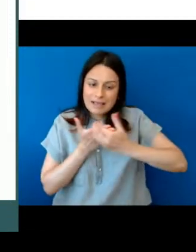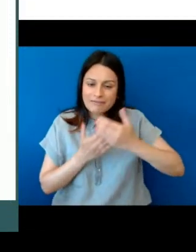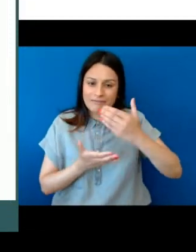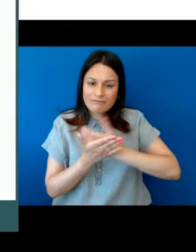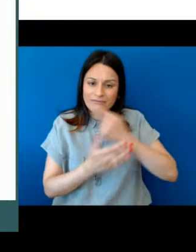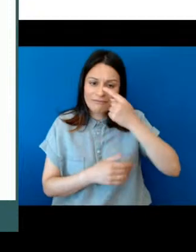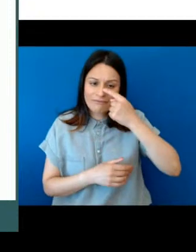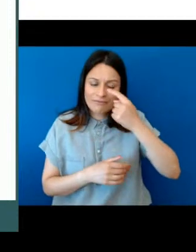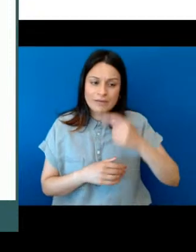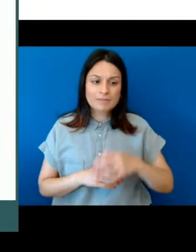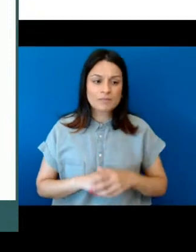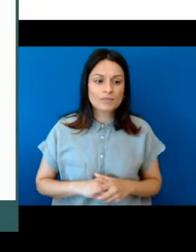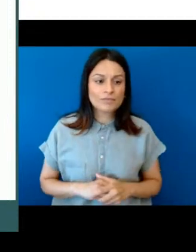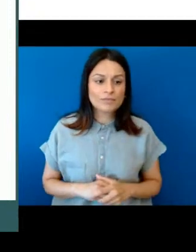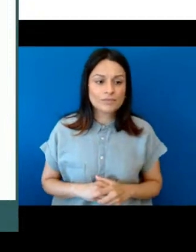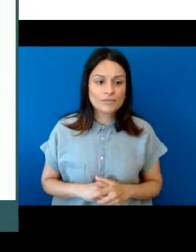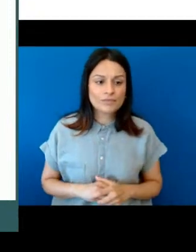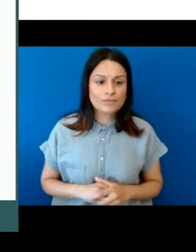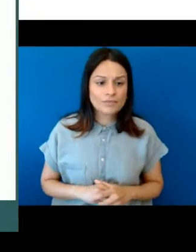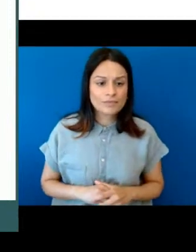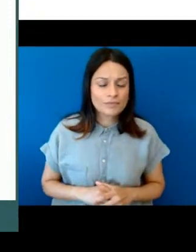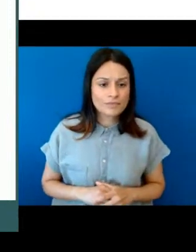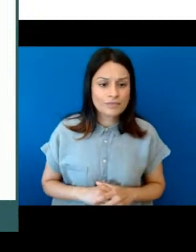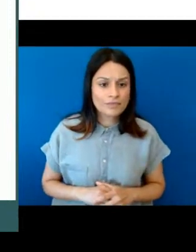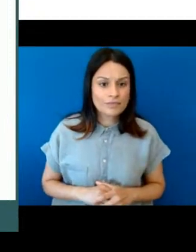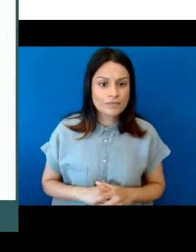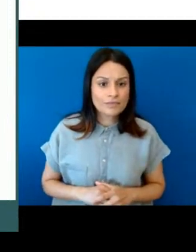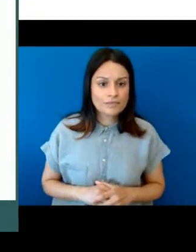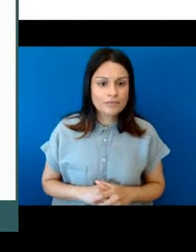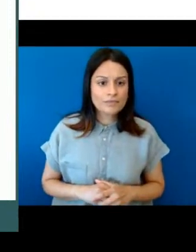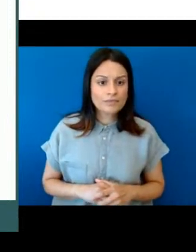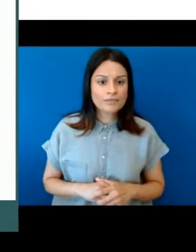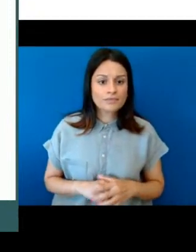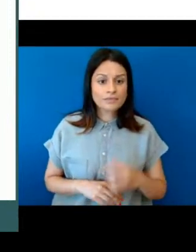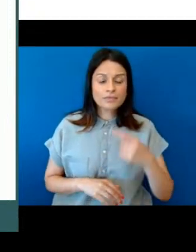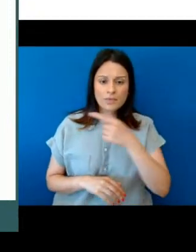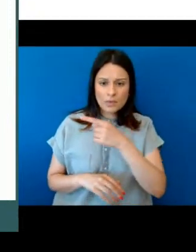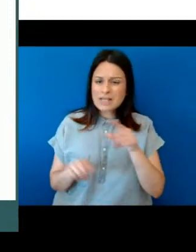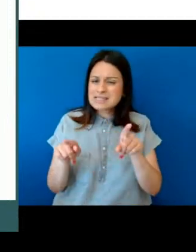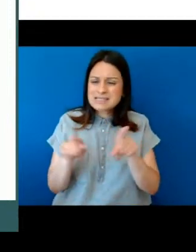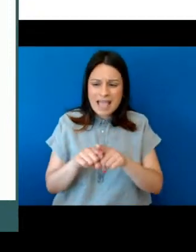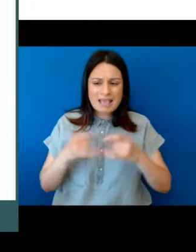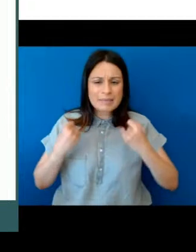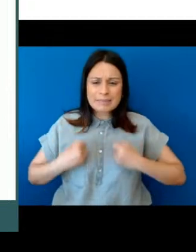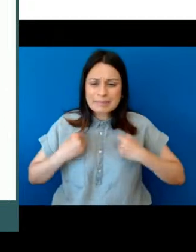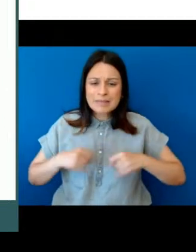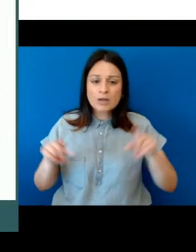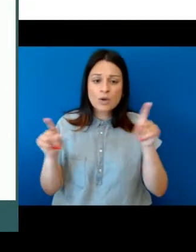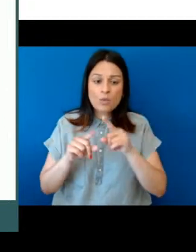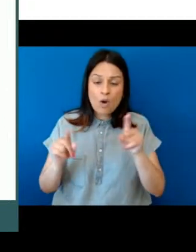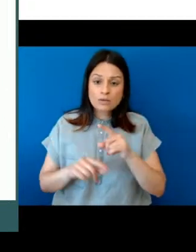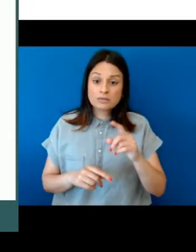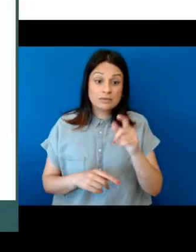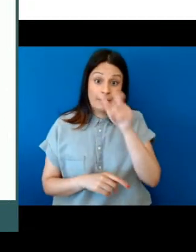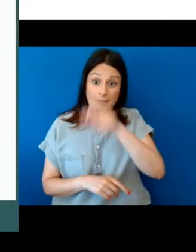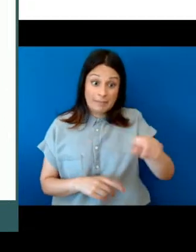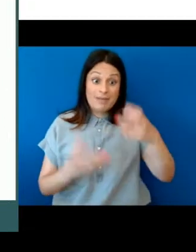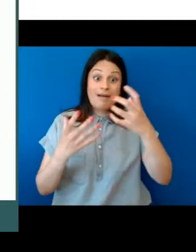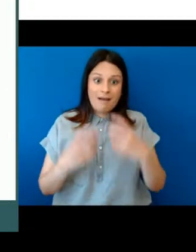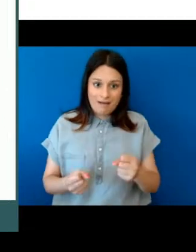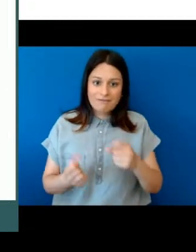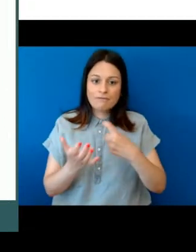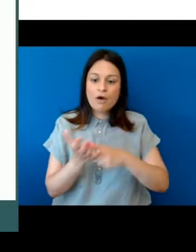The other thing about allergic rhinitis is that patients with it are over 3 times more likely to